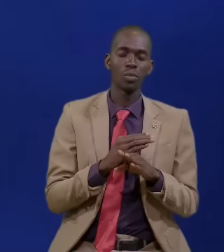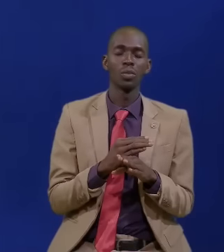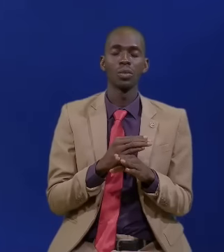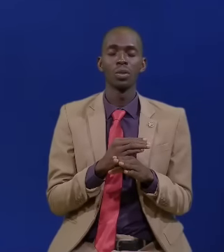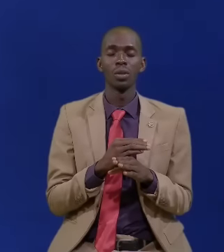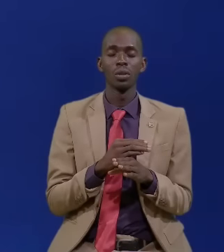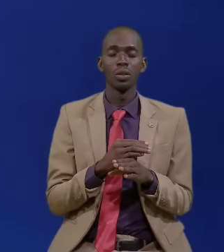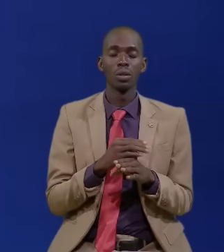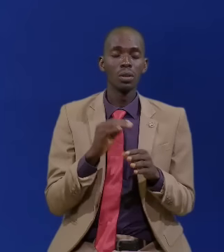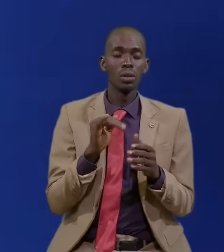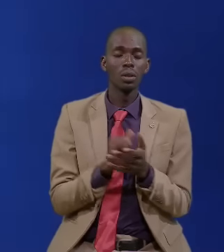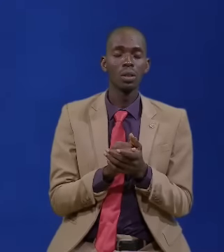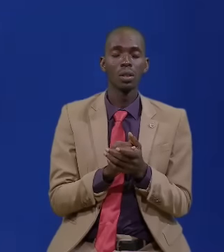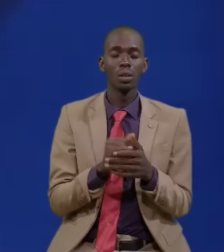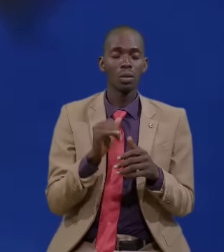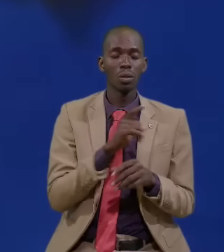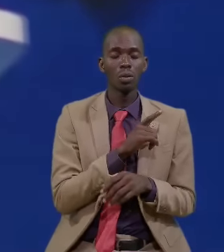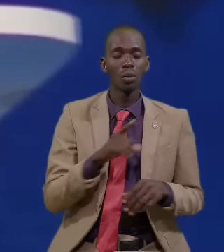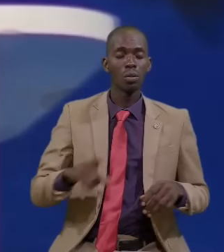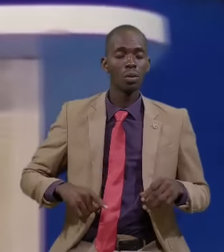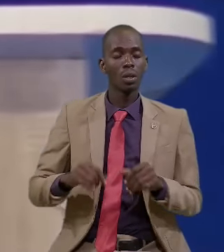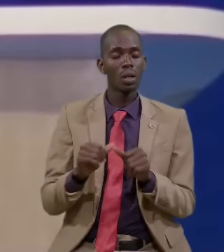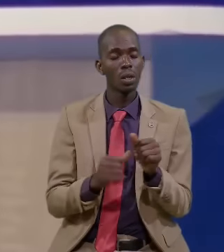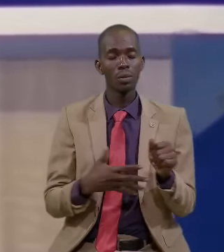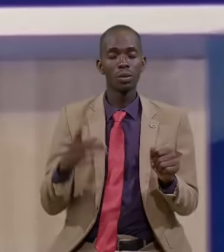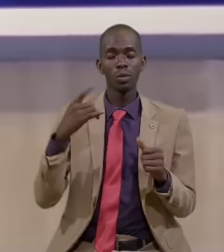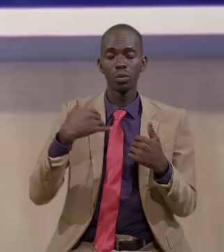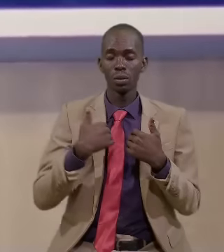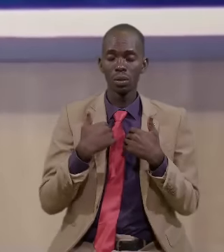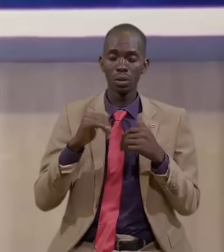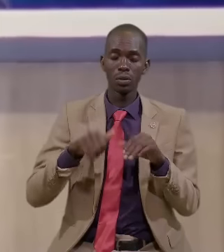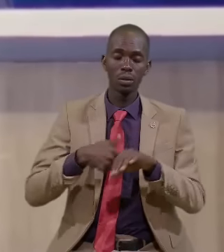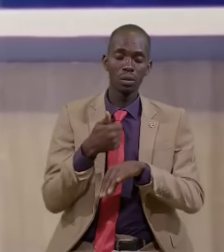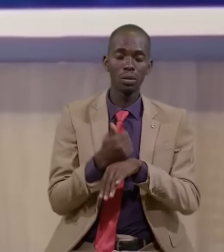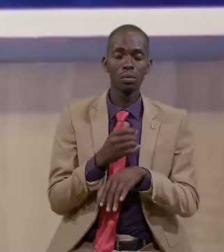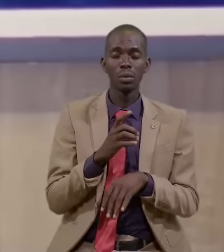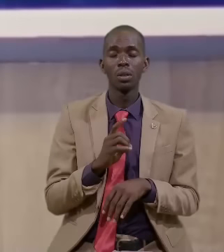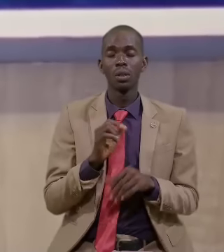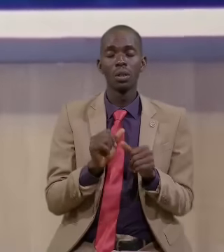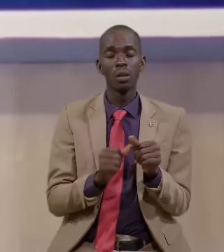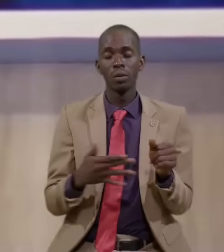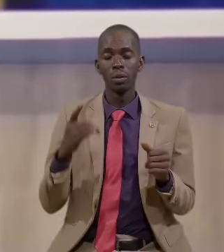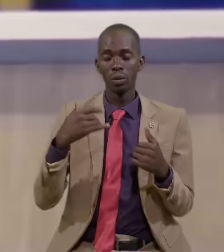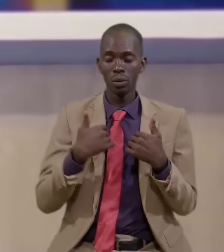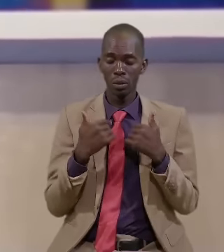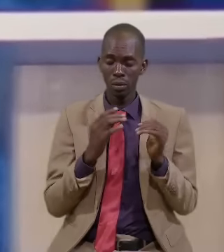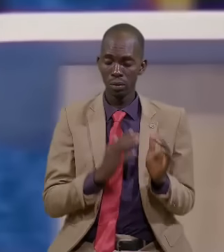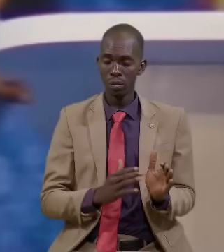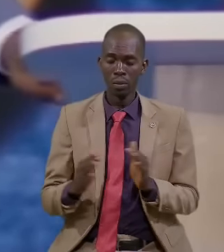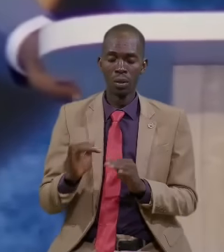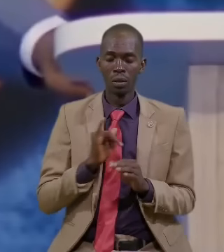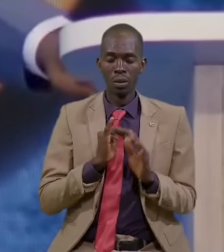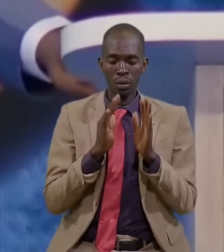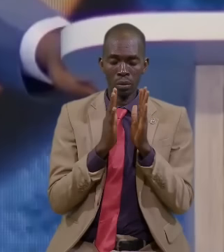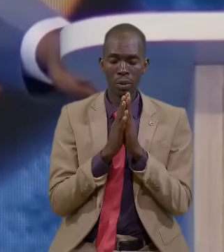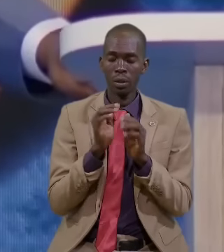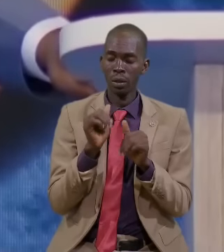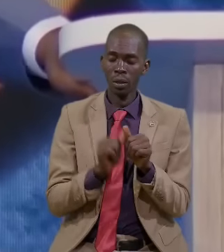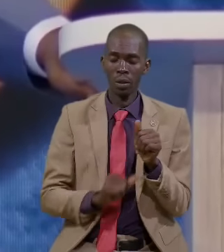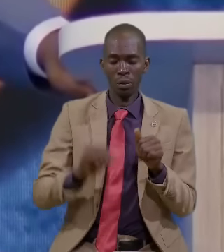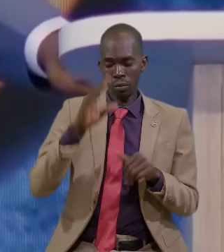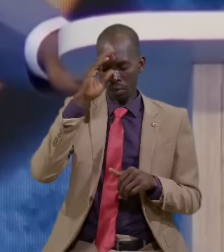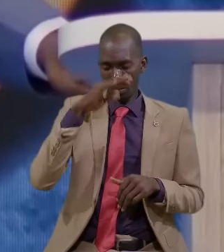Lord, everything you have ordained, everything you have planned, I pray every boy,